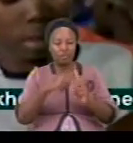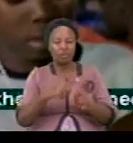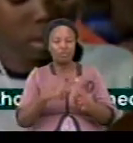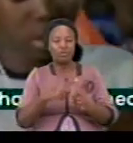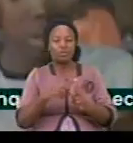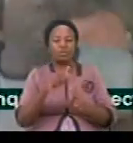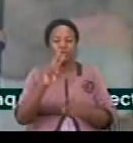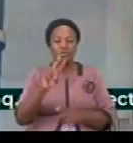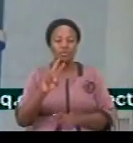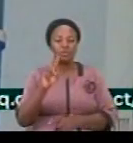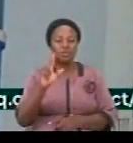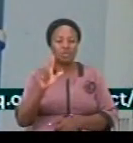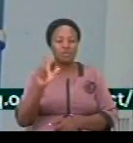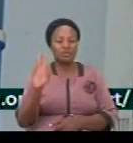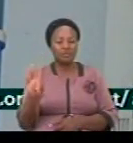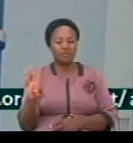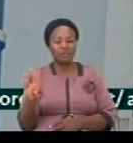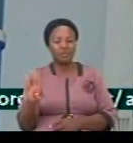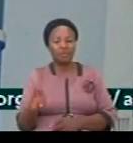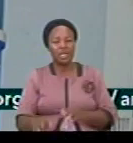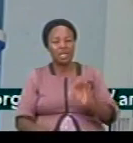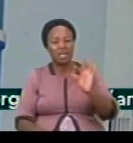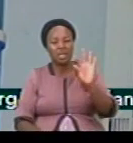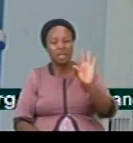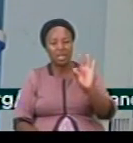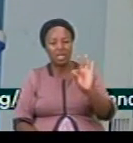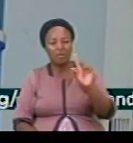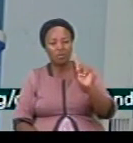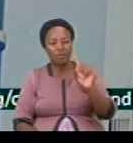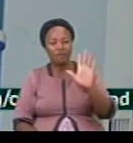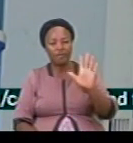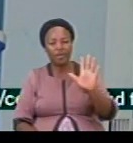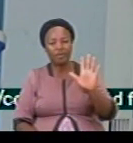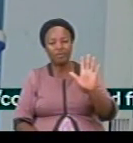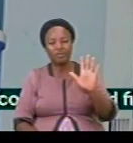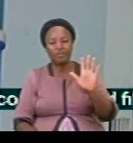five four four four